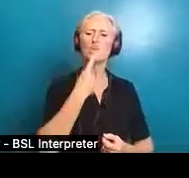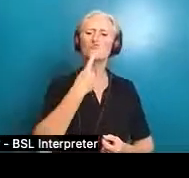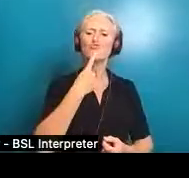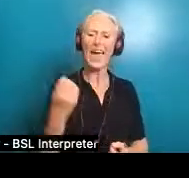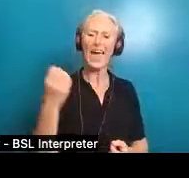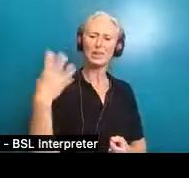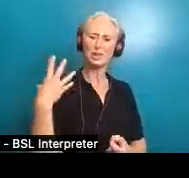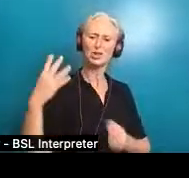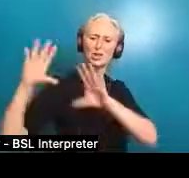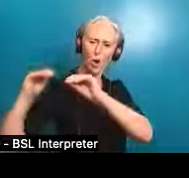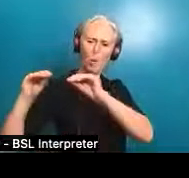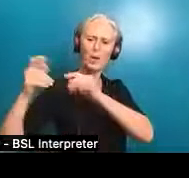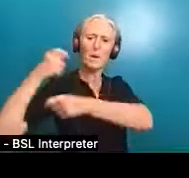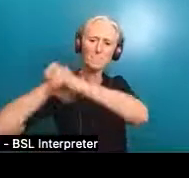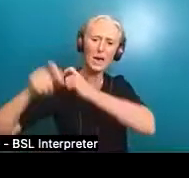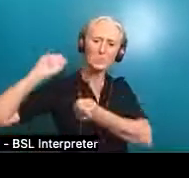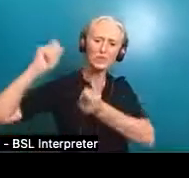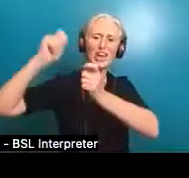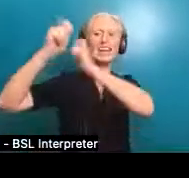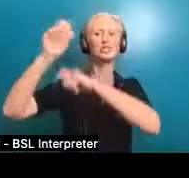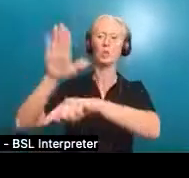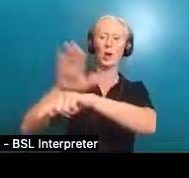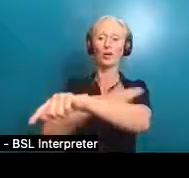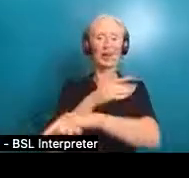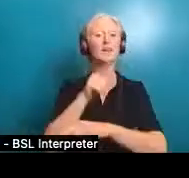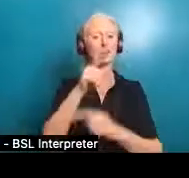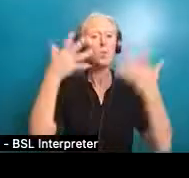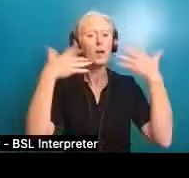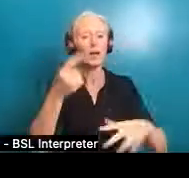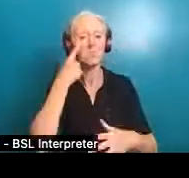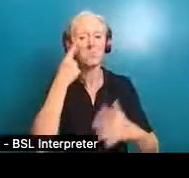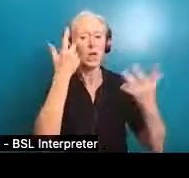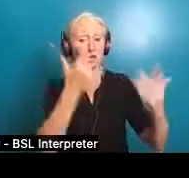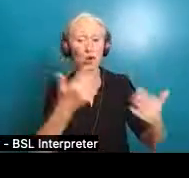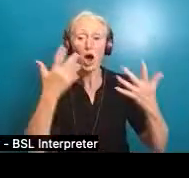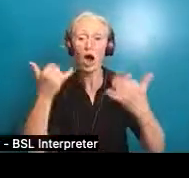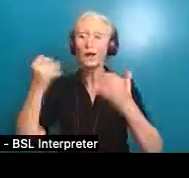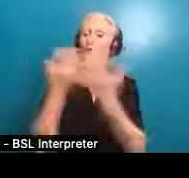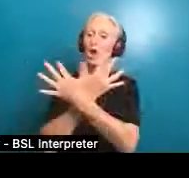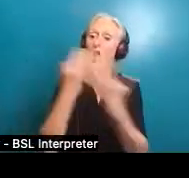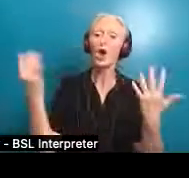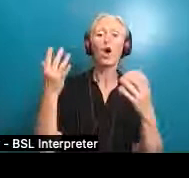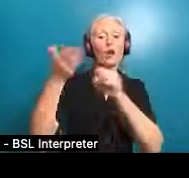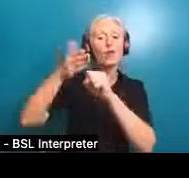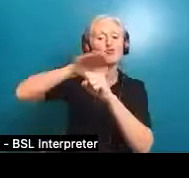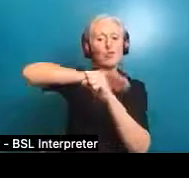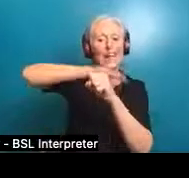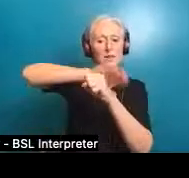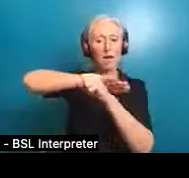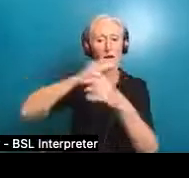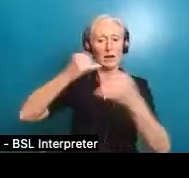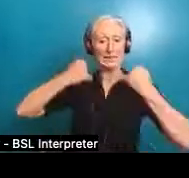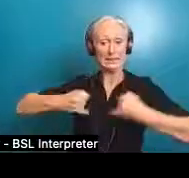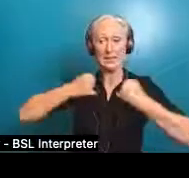these drugs have been tested on lots of inherited retinal diseases, and including Usher syndrome. And a